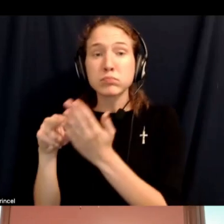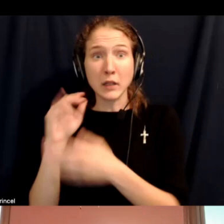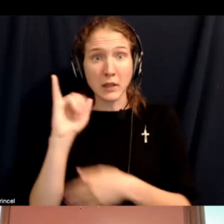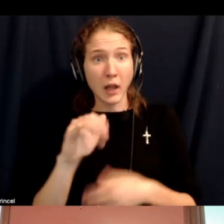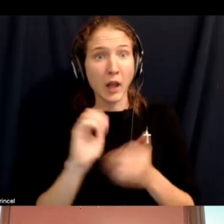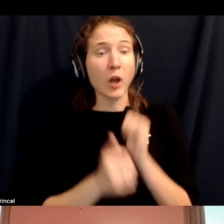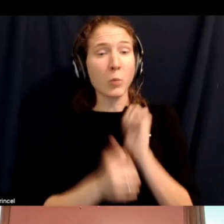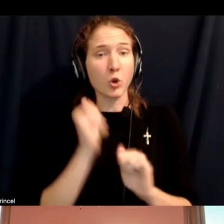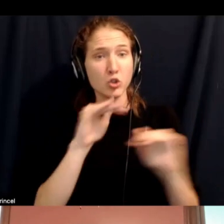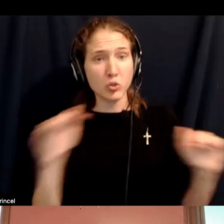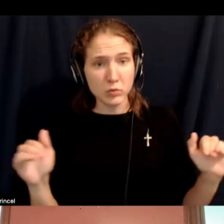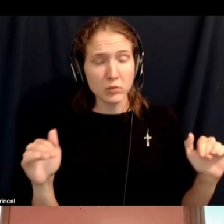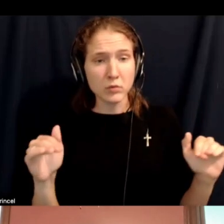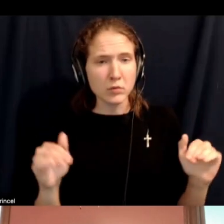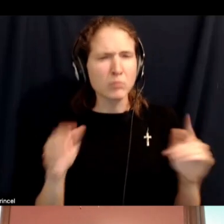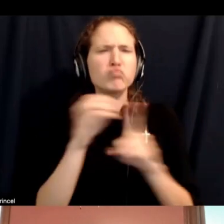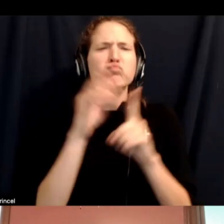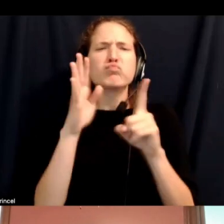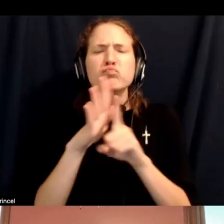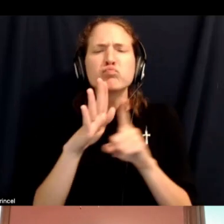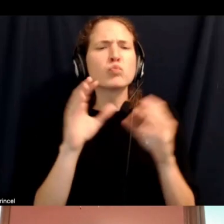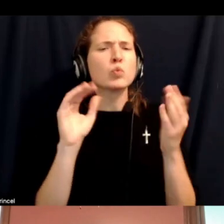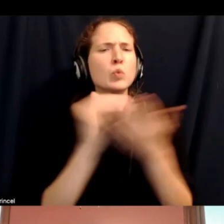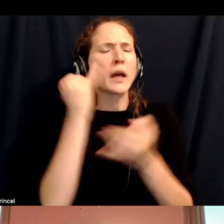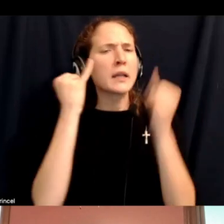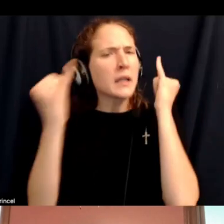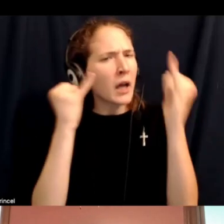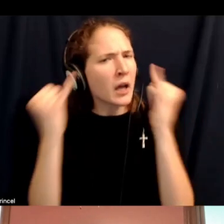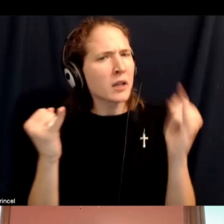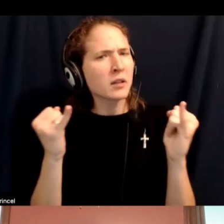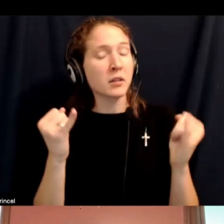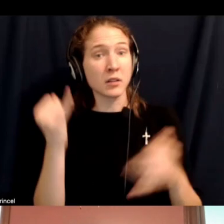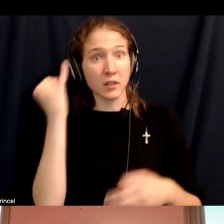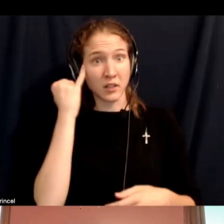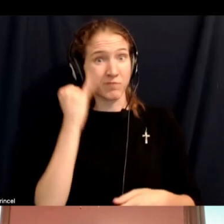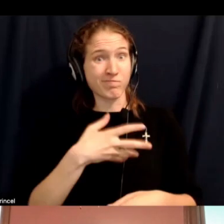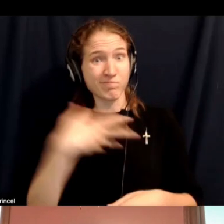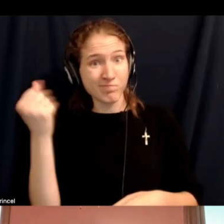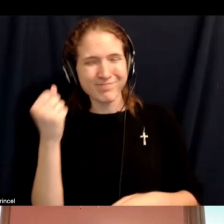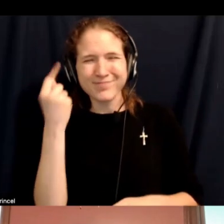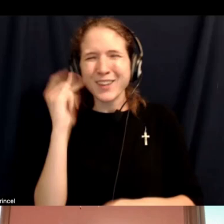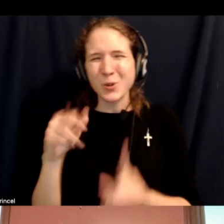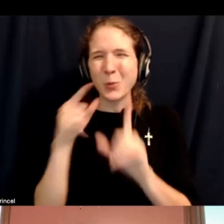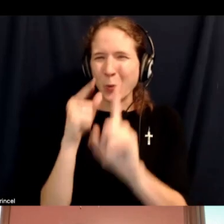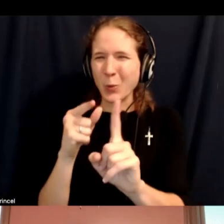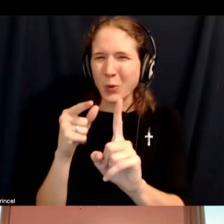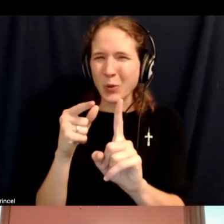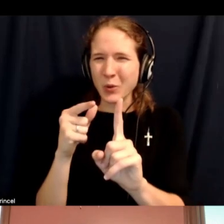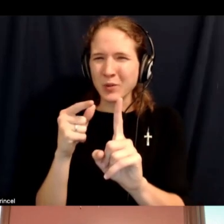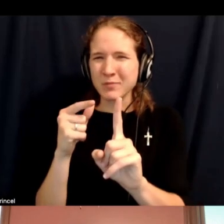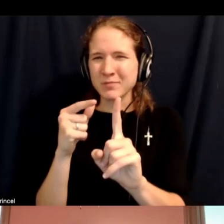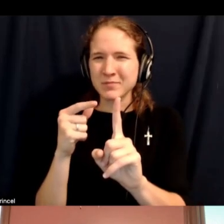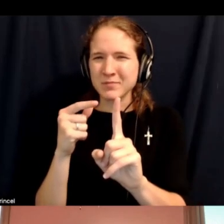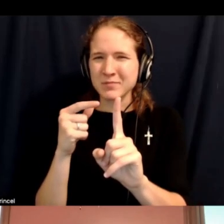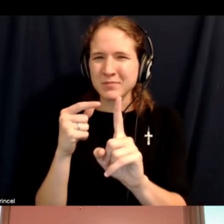beyond their own. Oh, yeah. And if you take away, which is the intention, right? That's the intention, is to